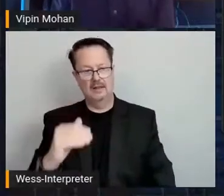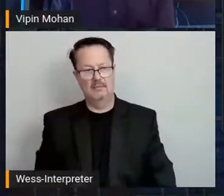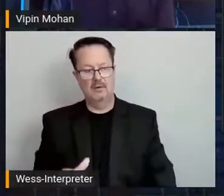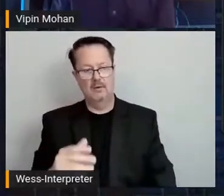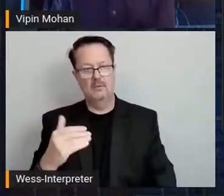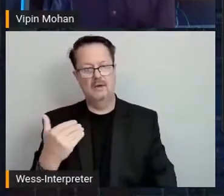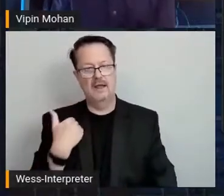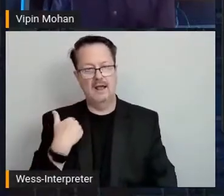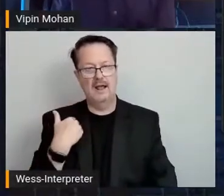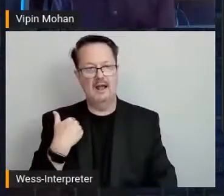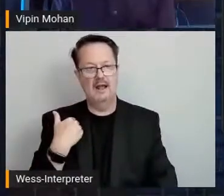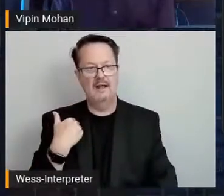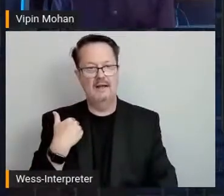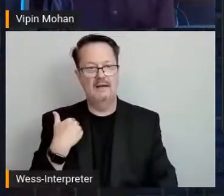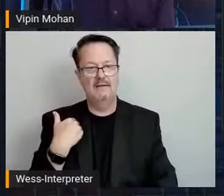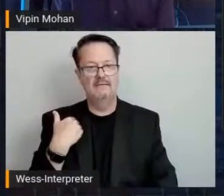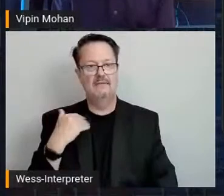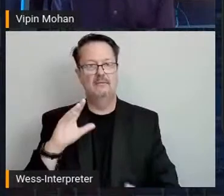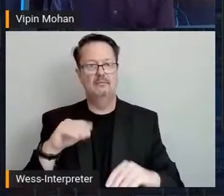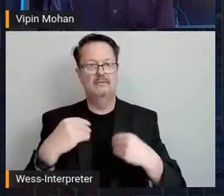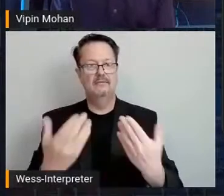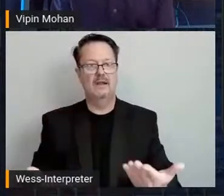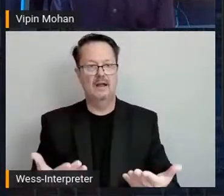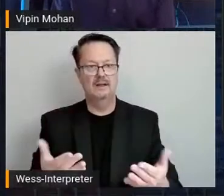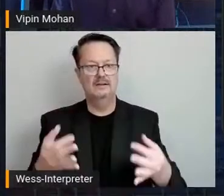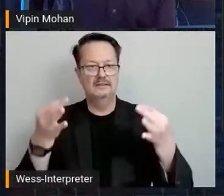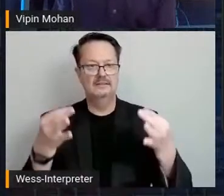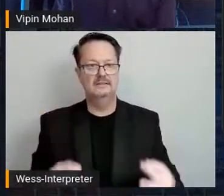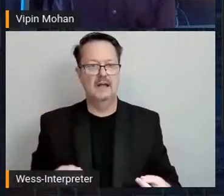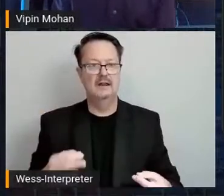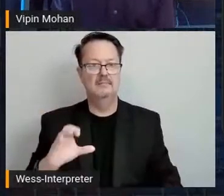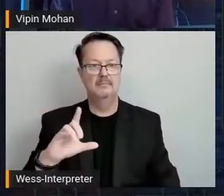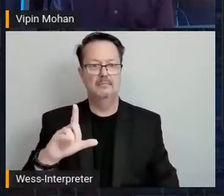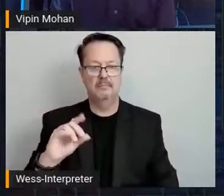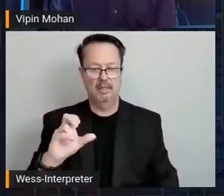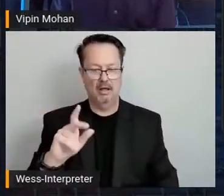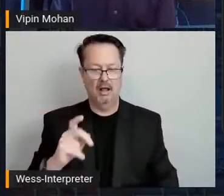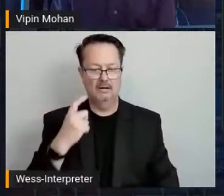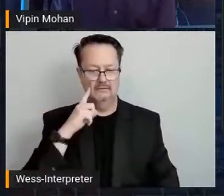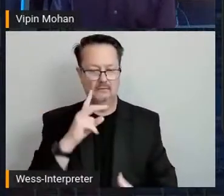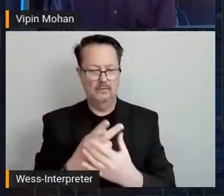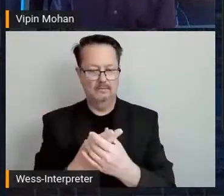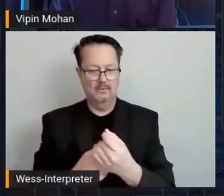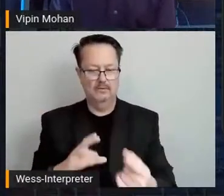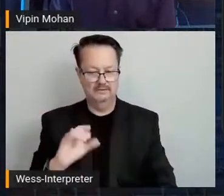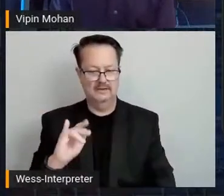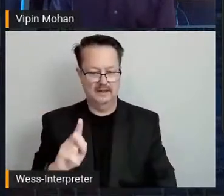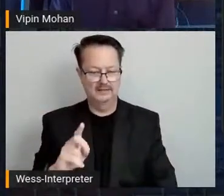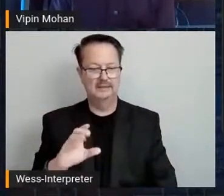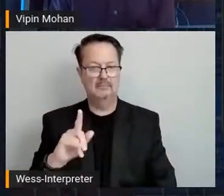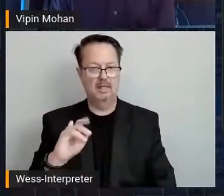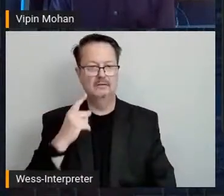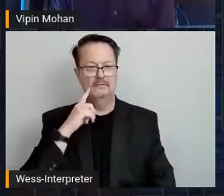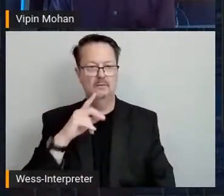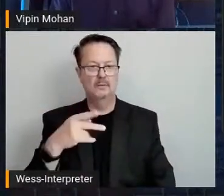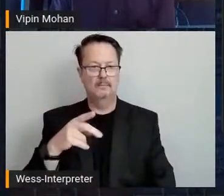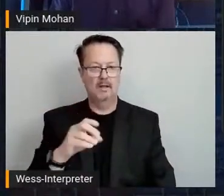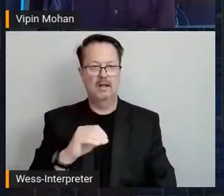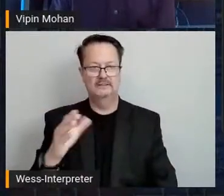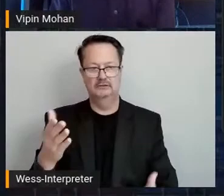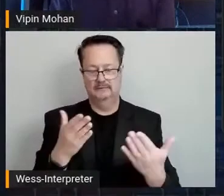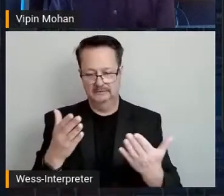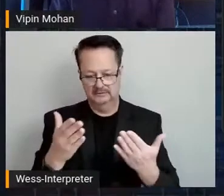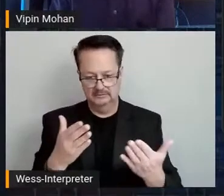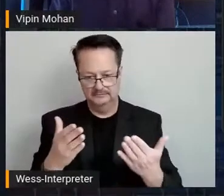have configuration to provide in the CIDR blocks for both of our pods as well as services.